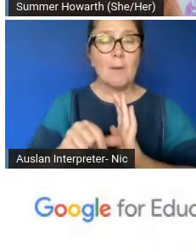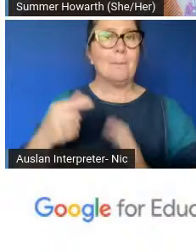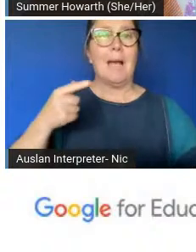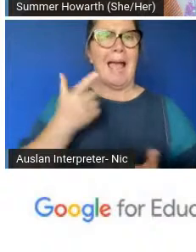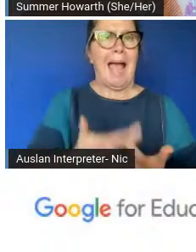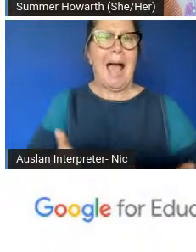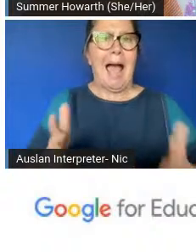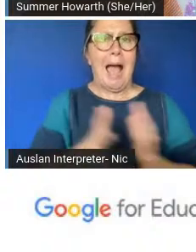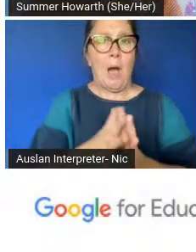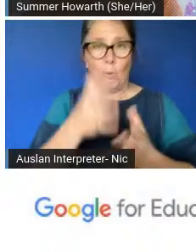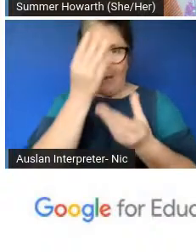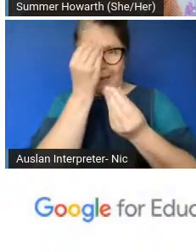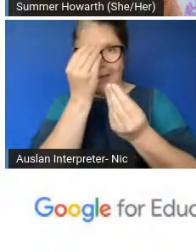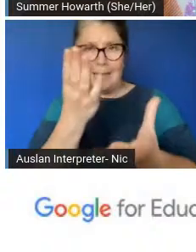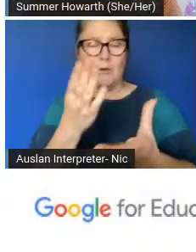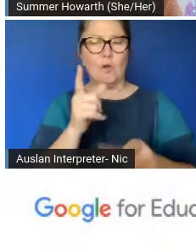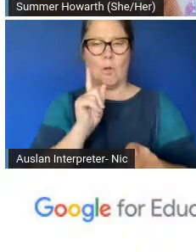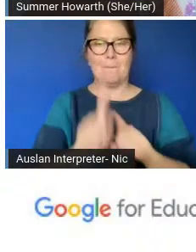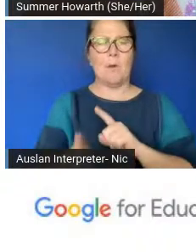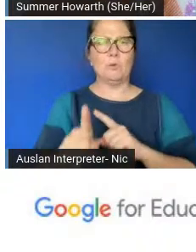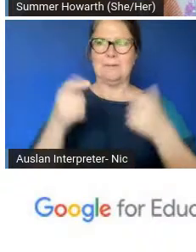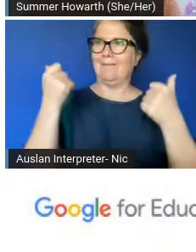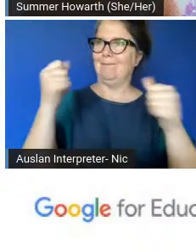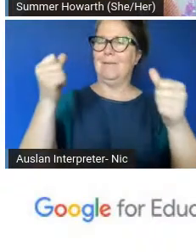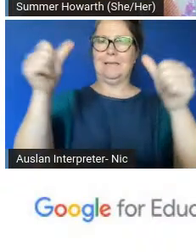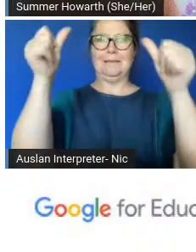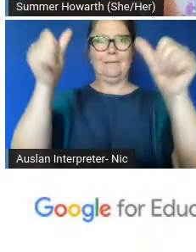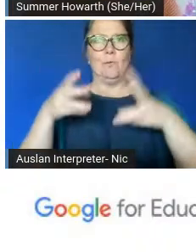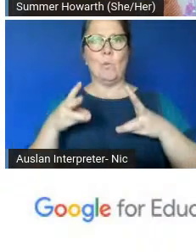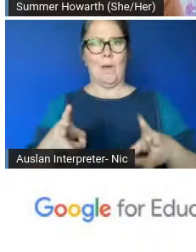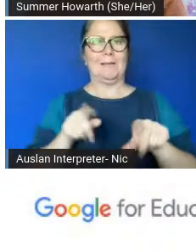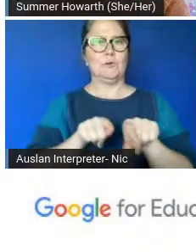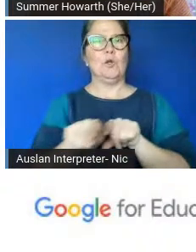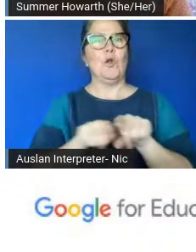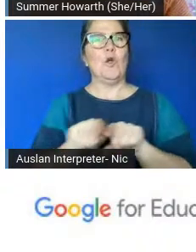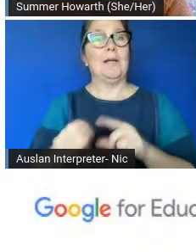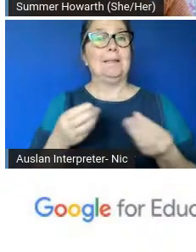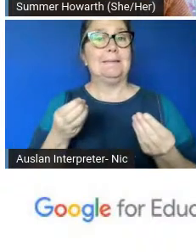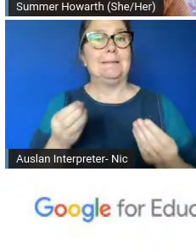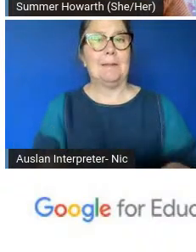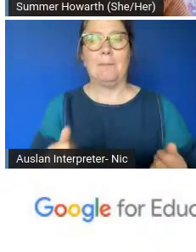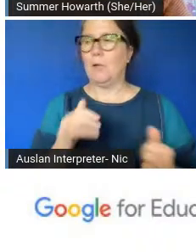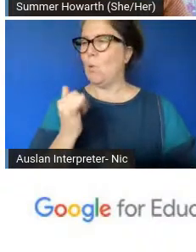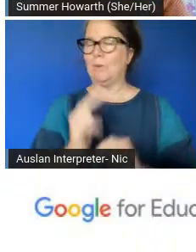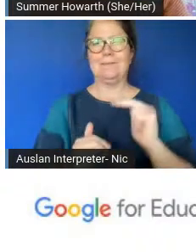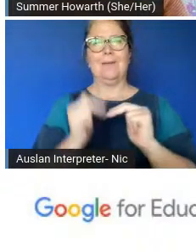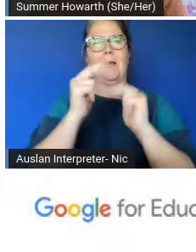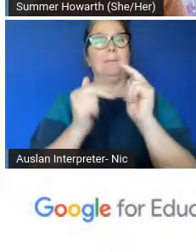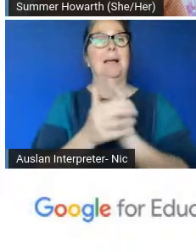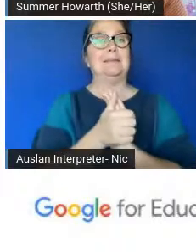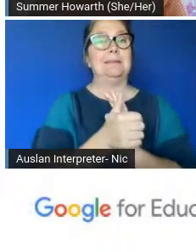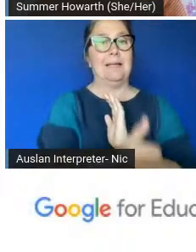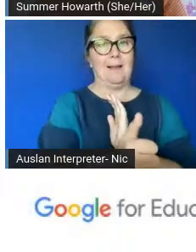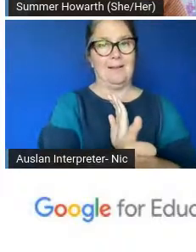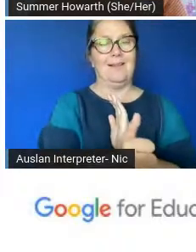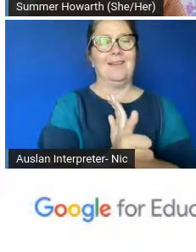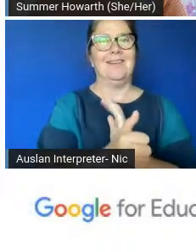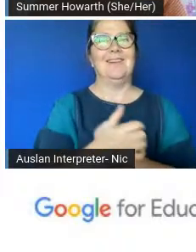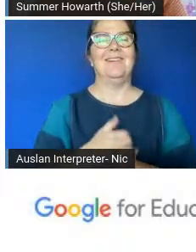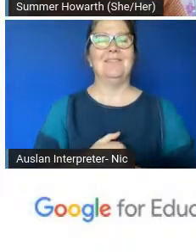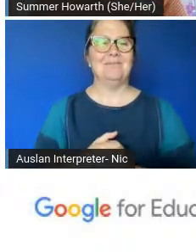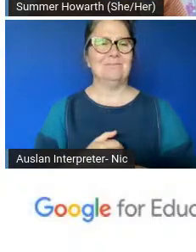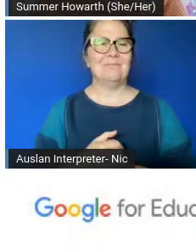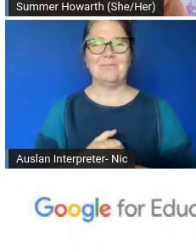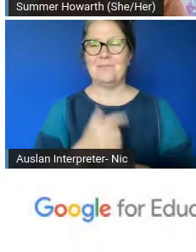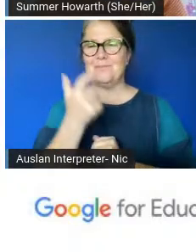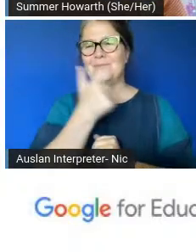most effective way to learn something, to learn this thing, or to develop this skill. And then, we're still going with the